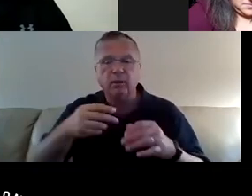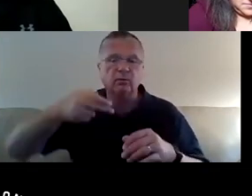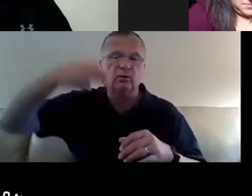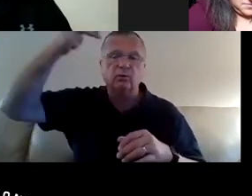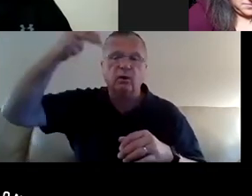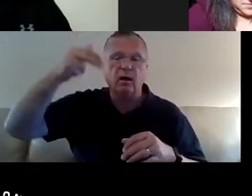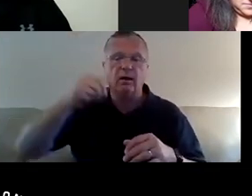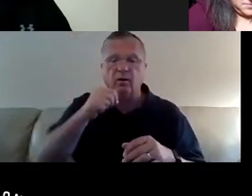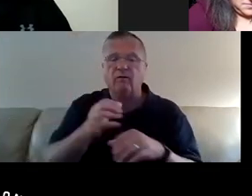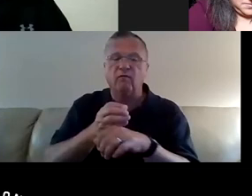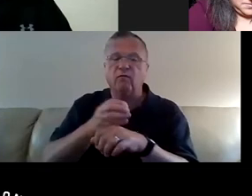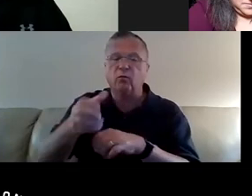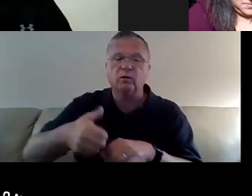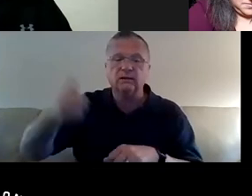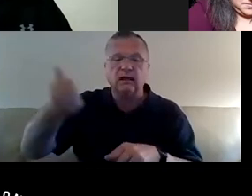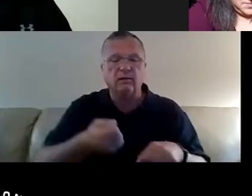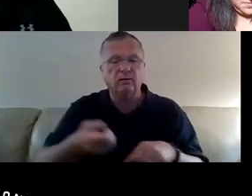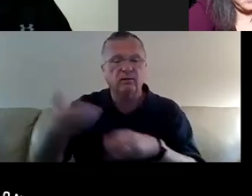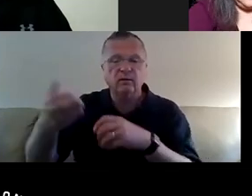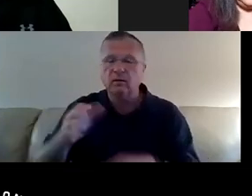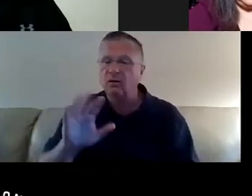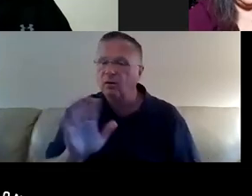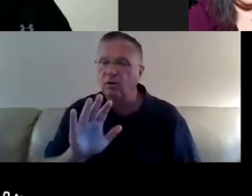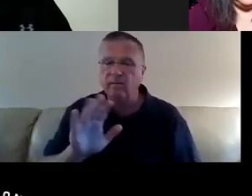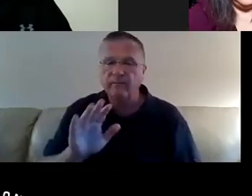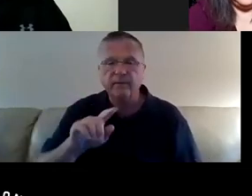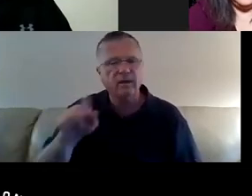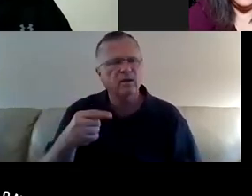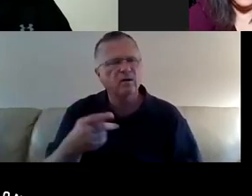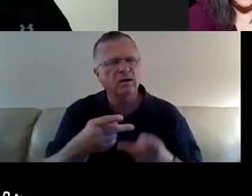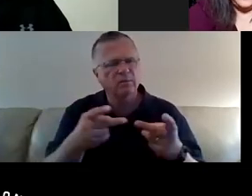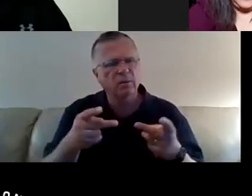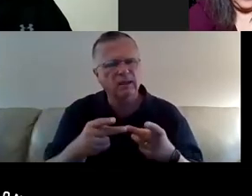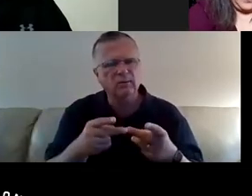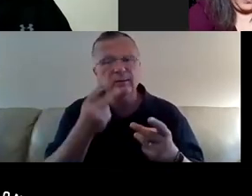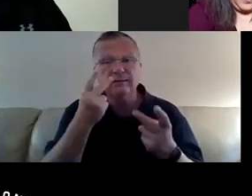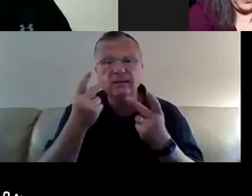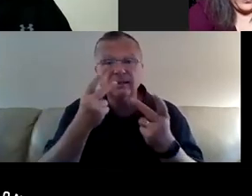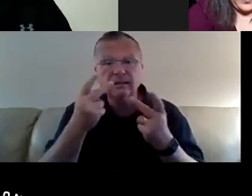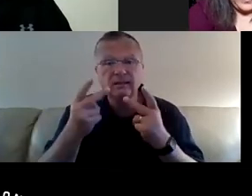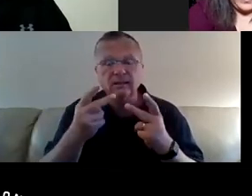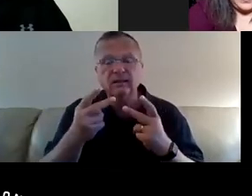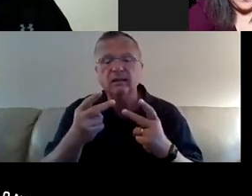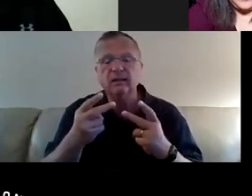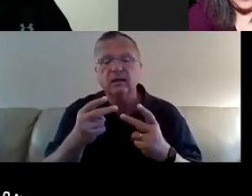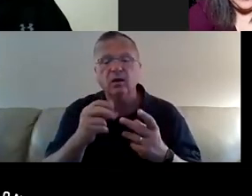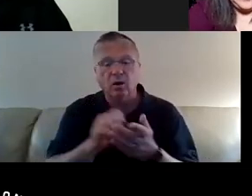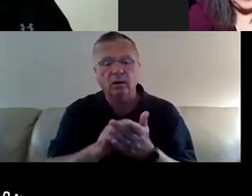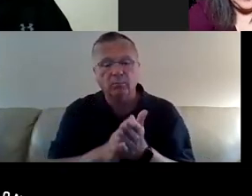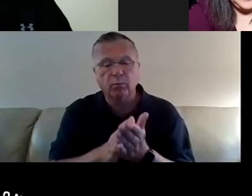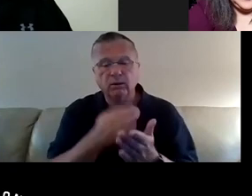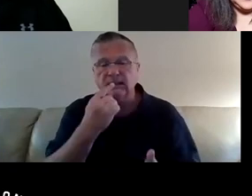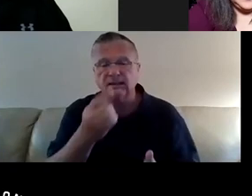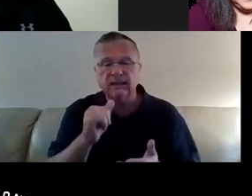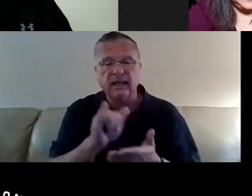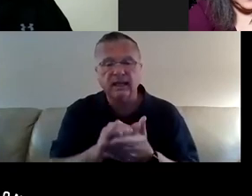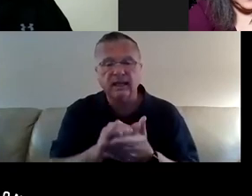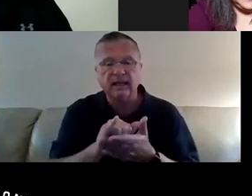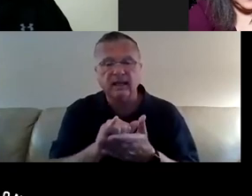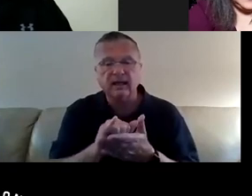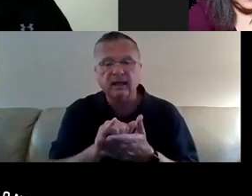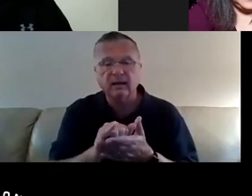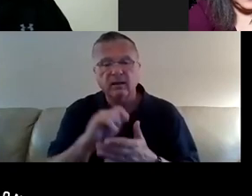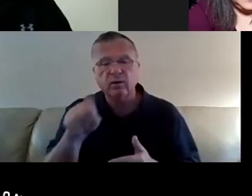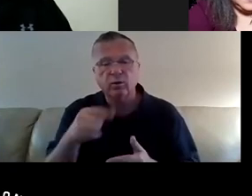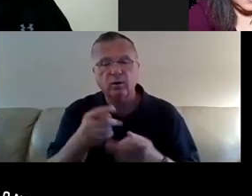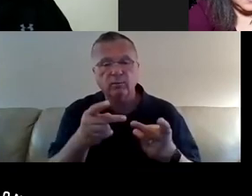were not forced out. The only place that we've actually seen, and there are books that say this, the only place